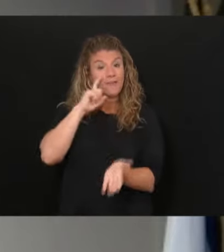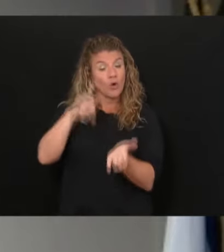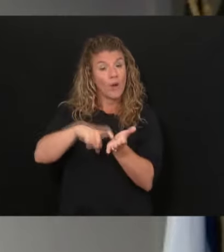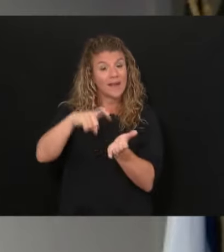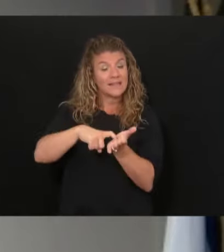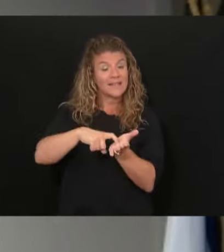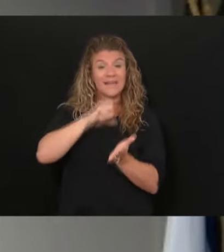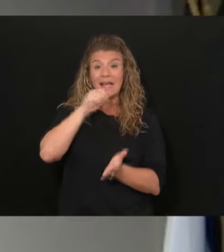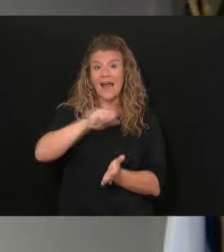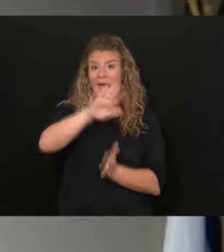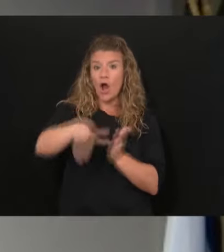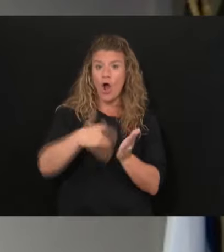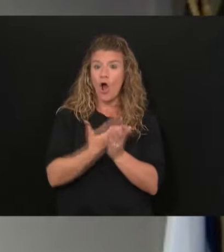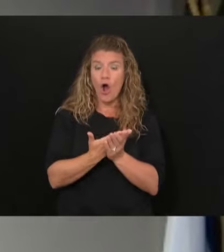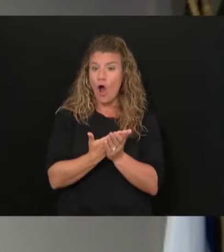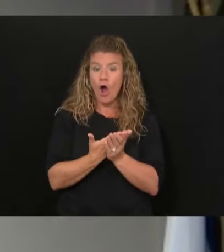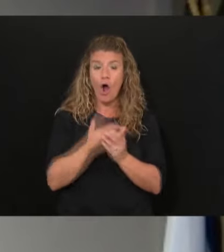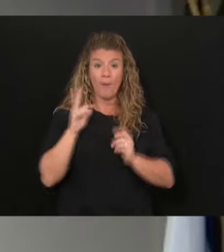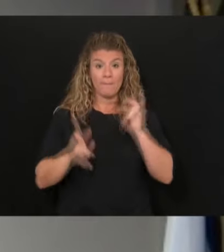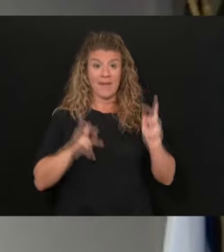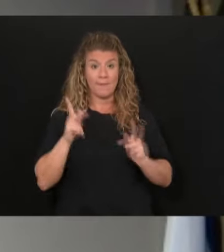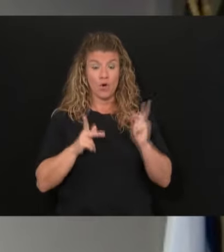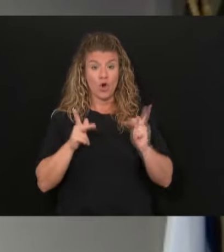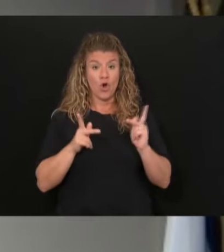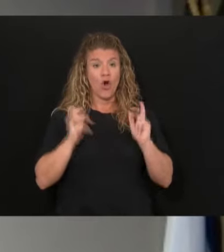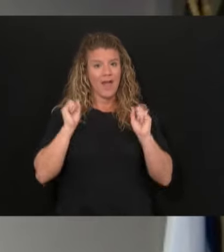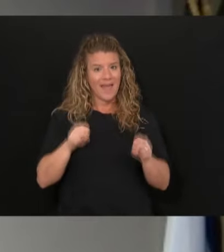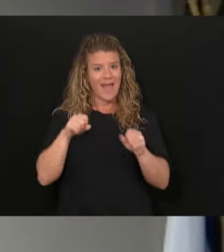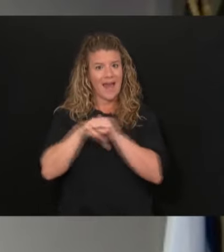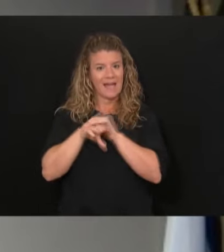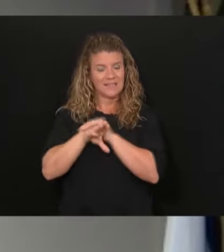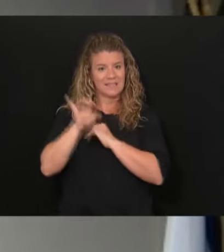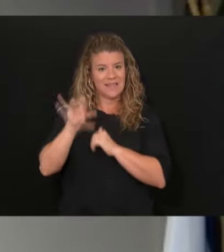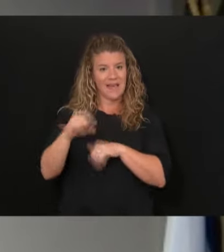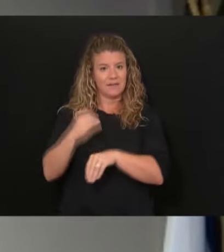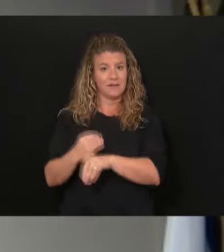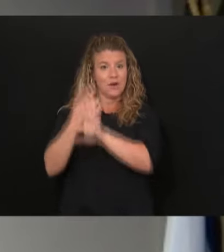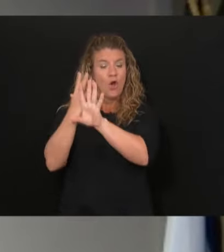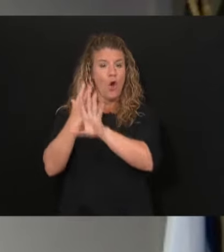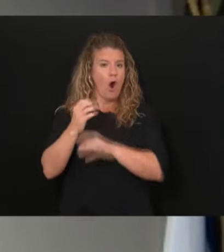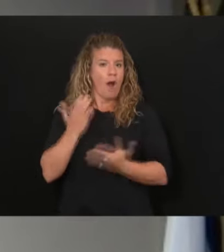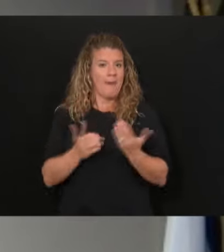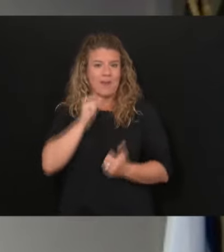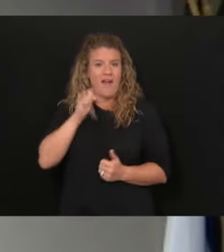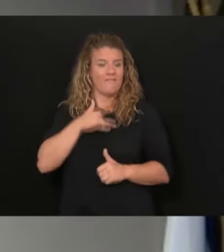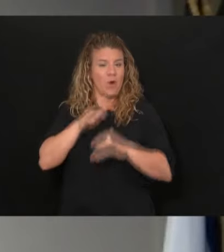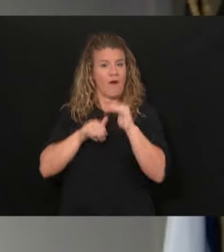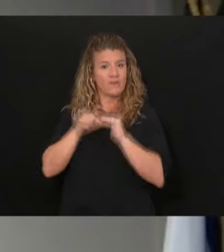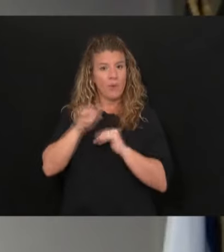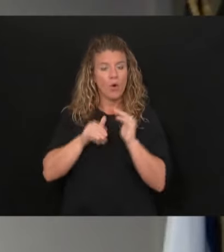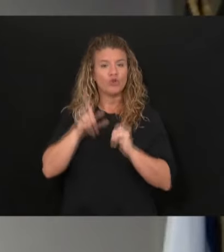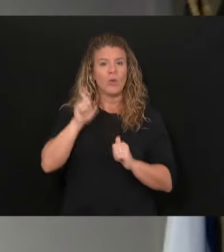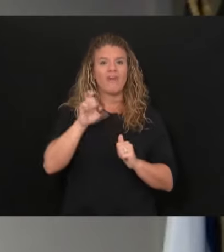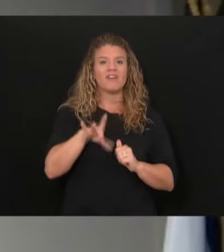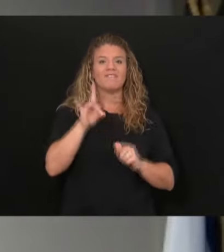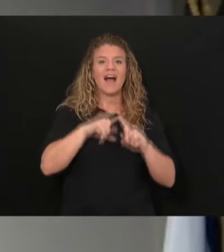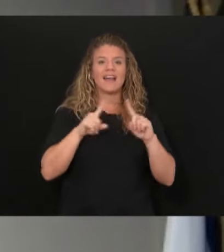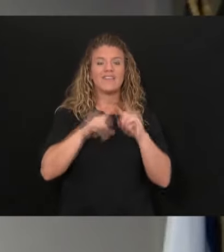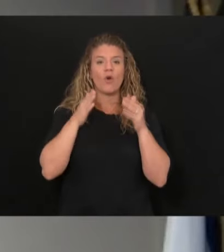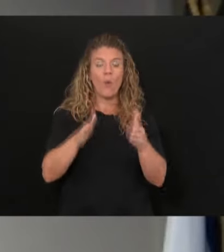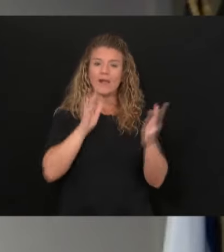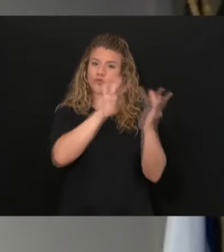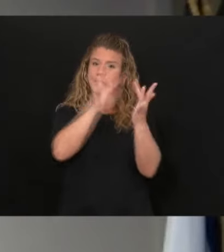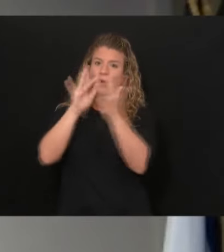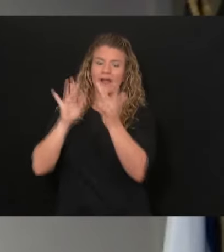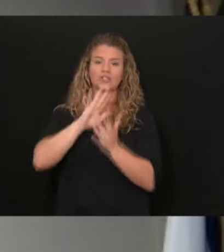every at-risk individual can access telehealth or is comfortable with that yet. And so finding ways to make sure we reach vulnerable